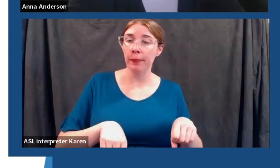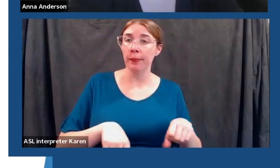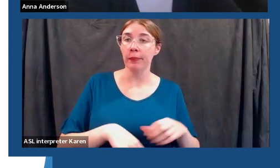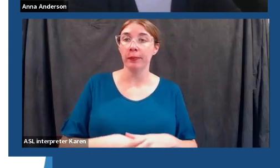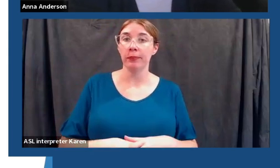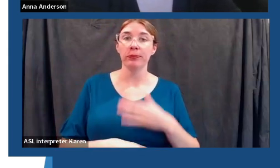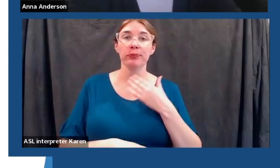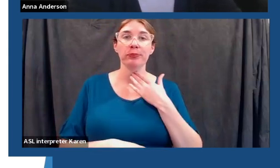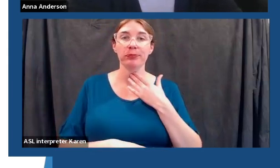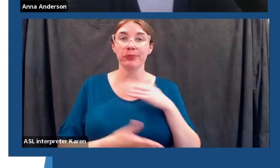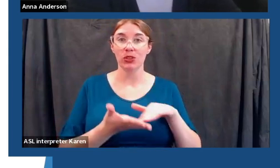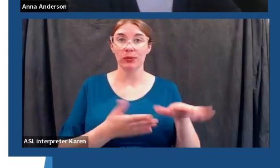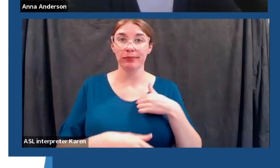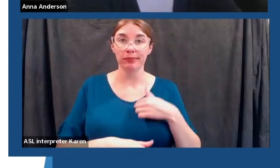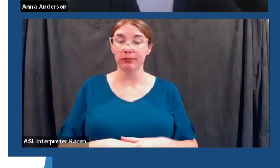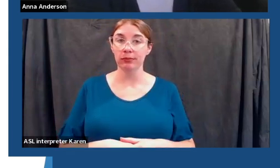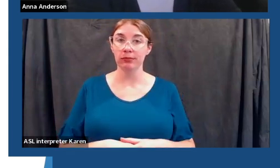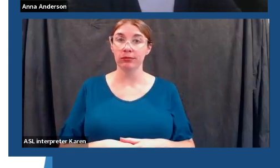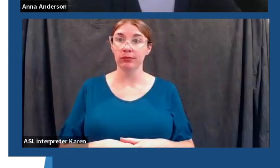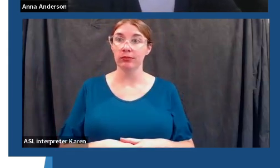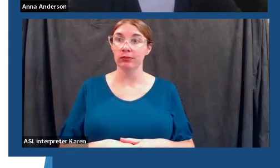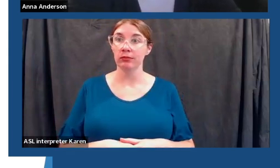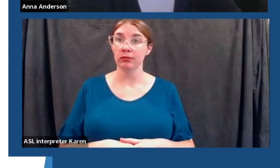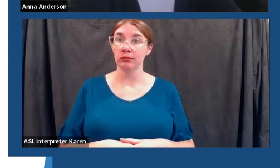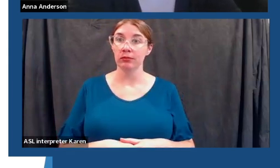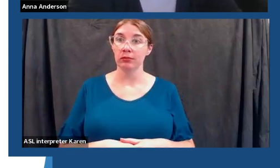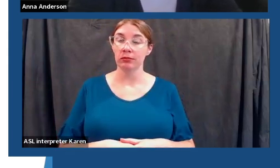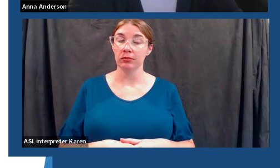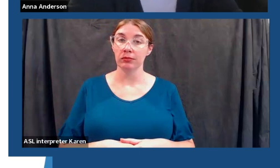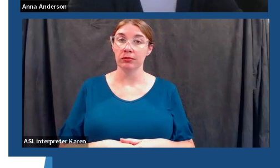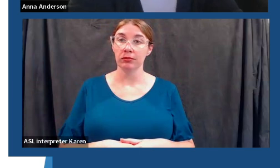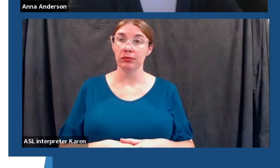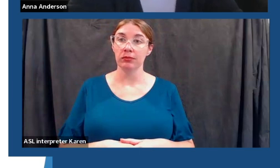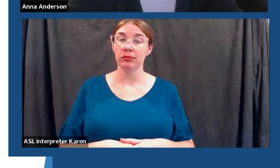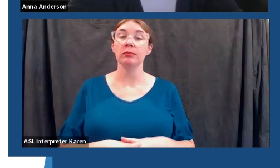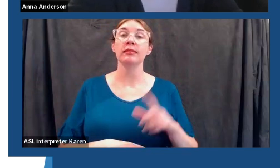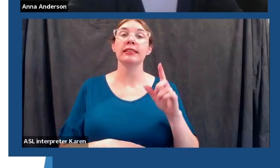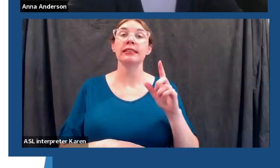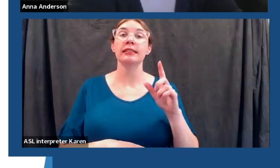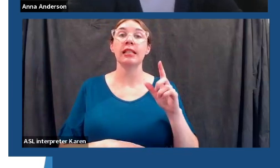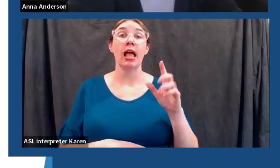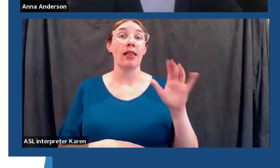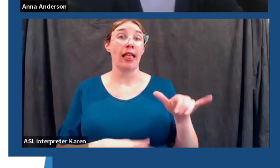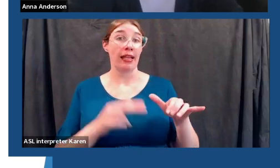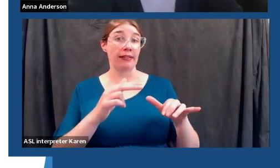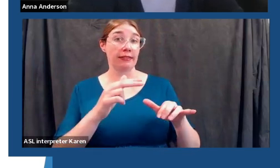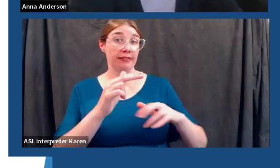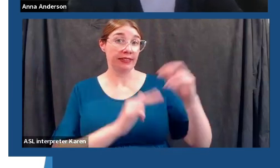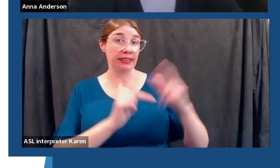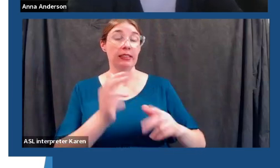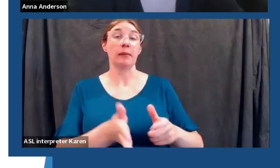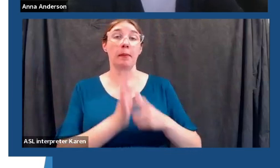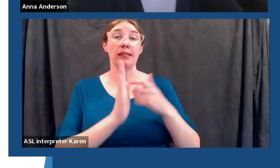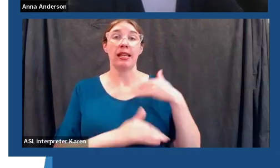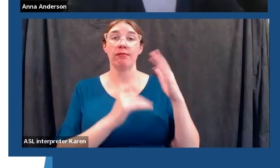me. So there has to be at least, in the residential facility, there has to be at least 5 registered